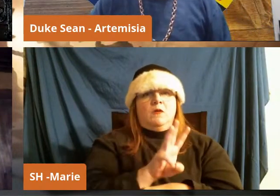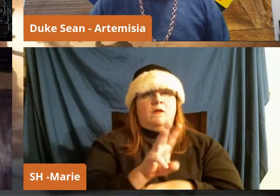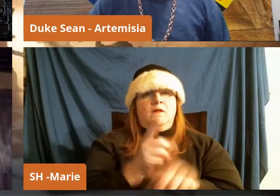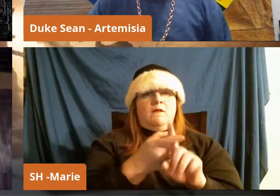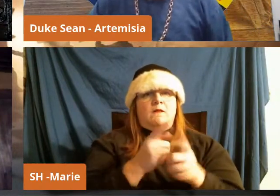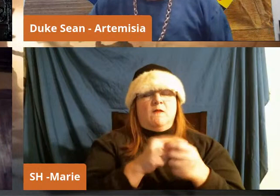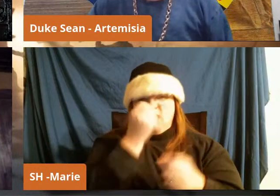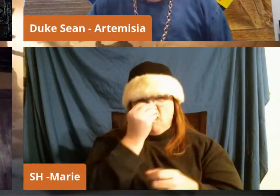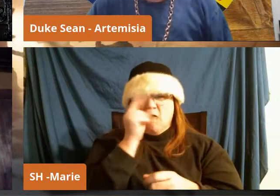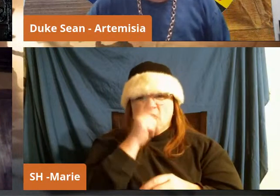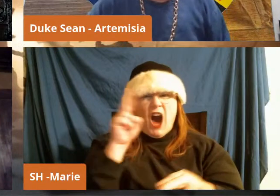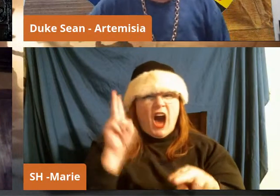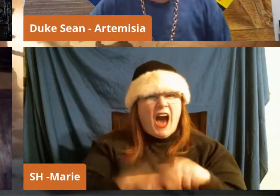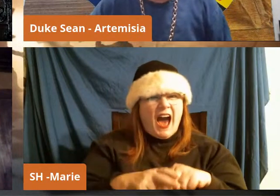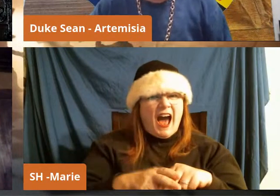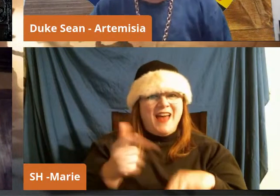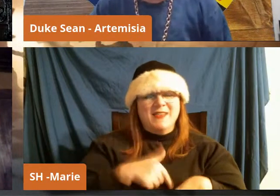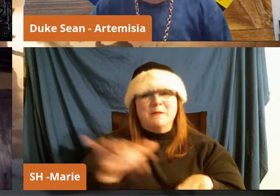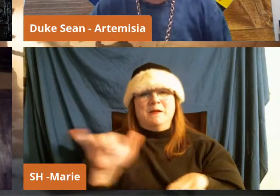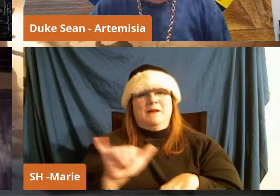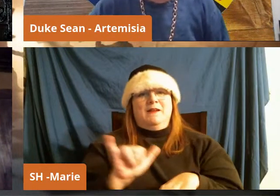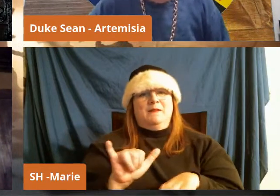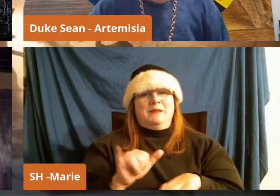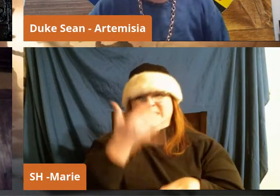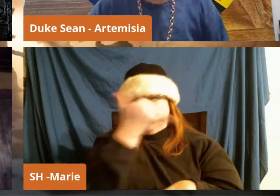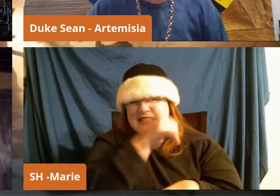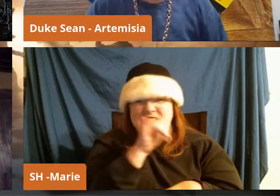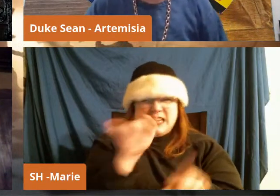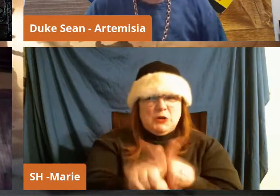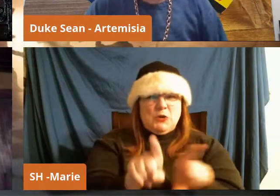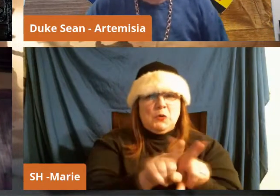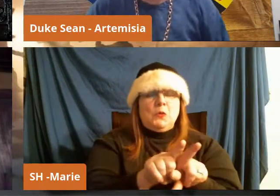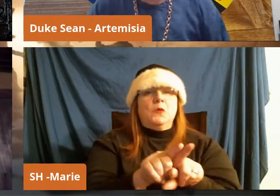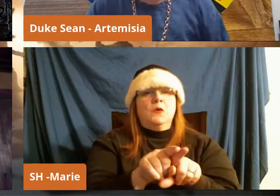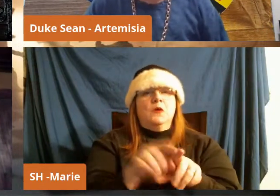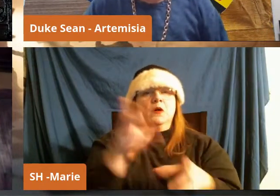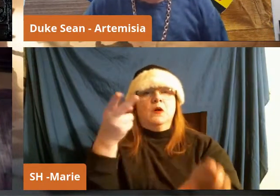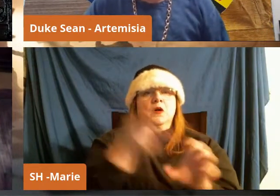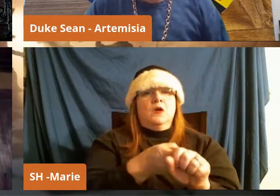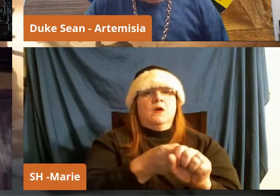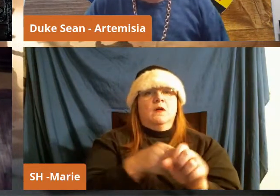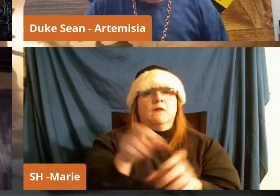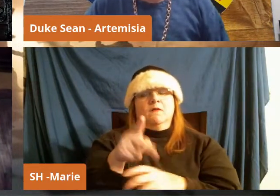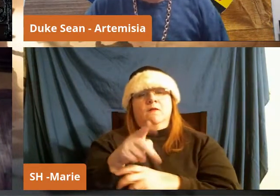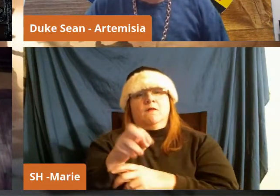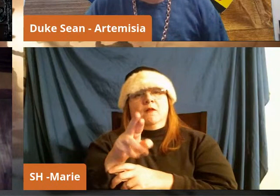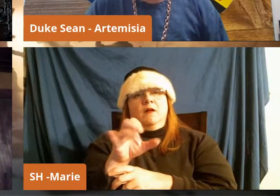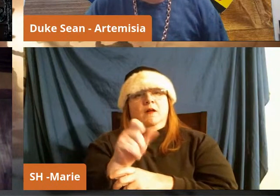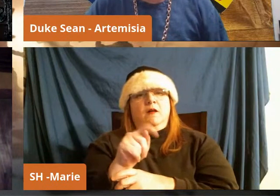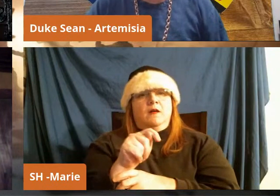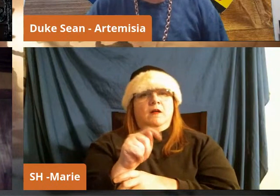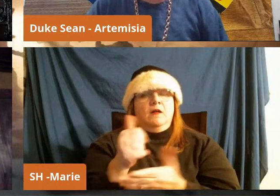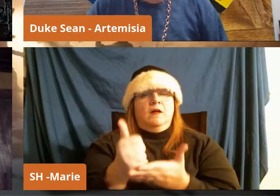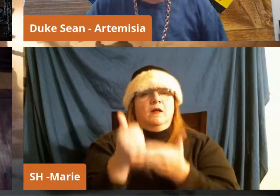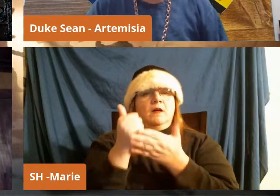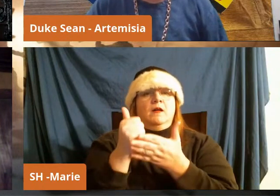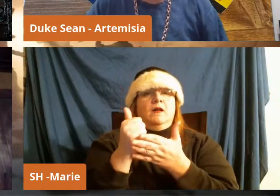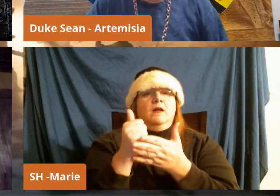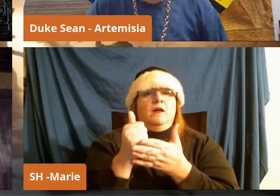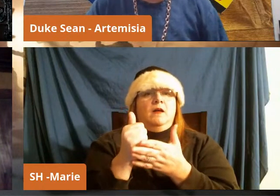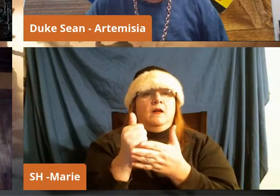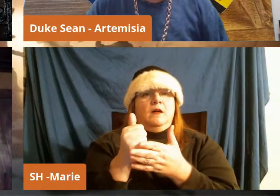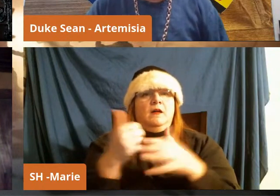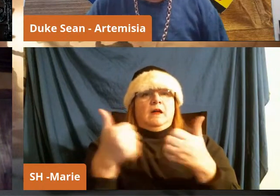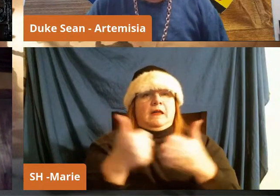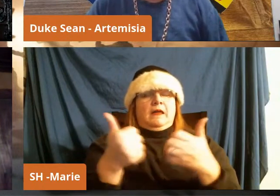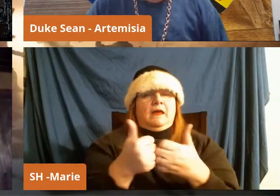was a blast. This one will be, I'm sure, just as ridiculous. We'll be joined by actually Fiken, who's been in the comments, will be helping me facilitate that one, because that is a